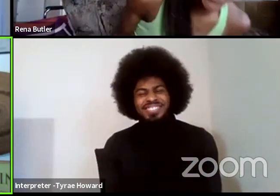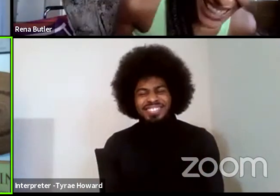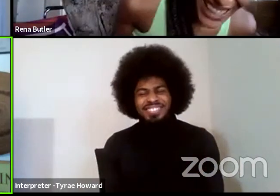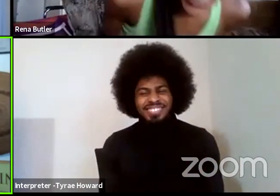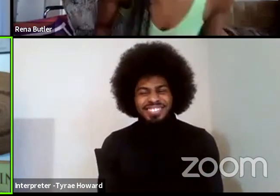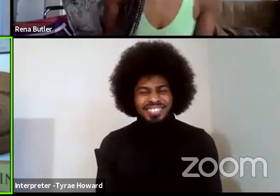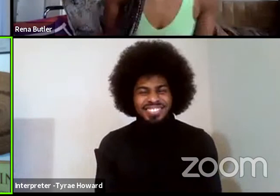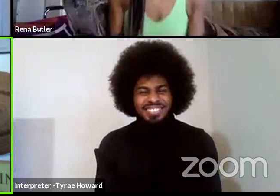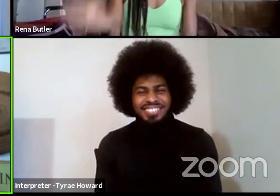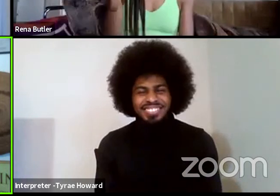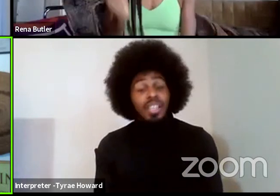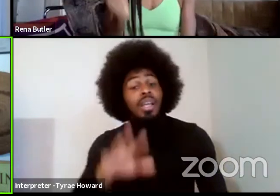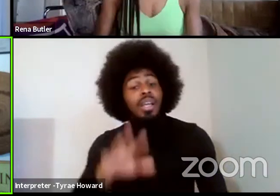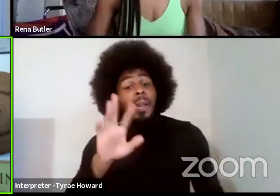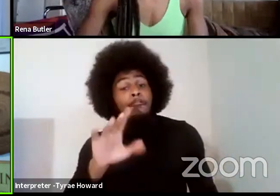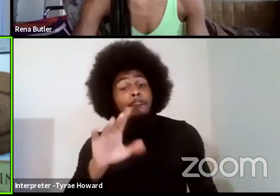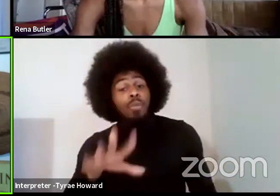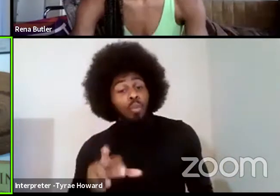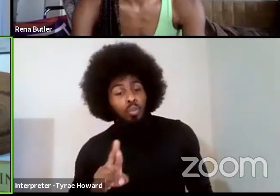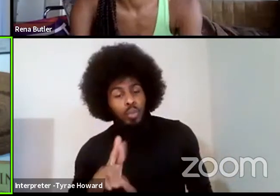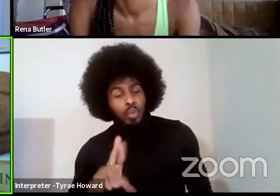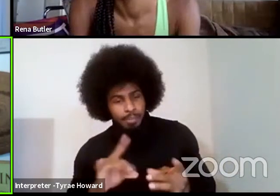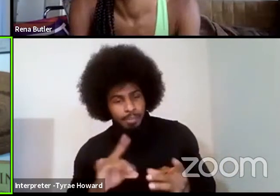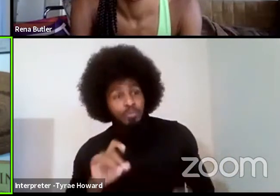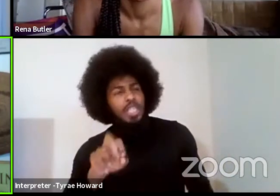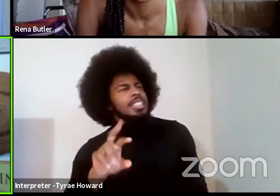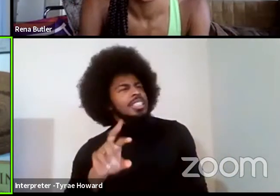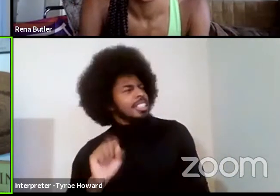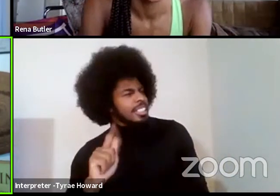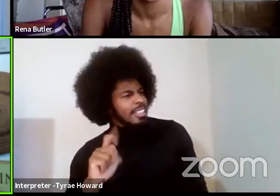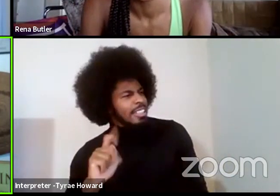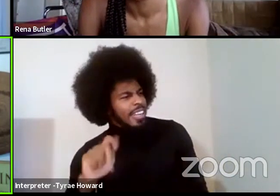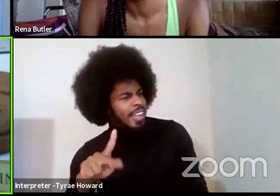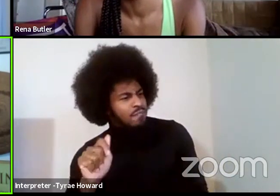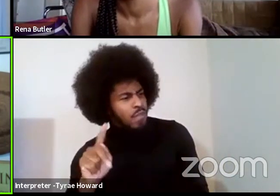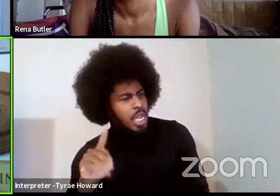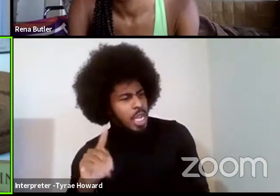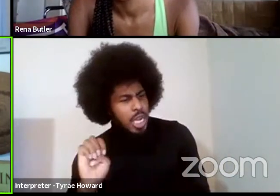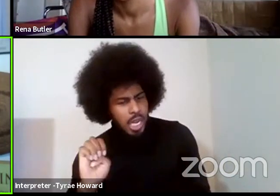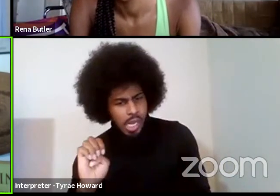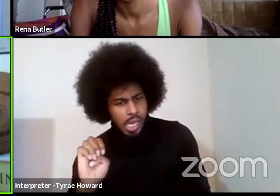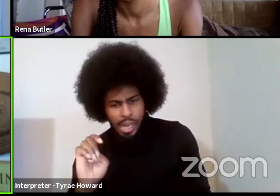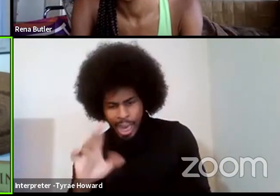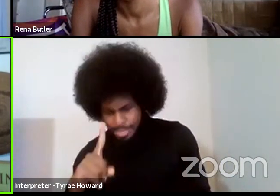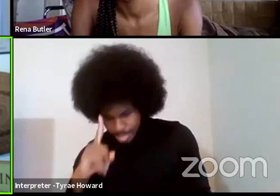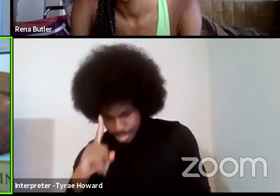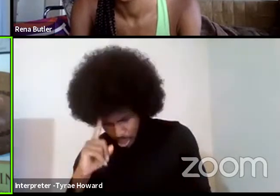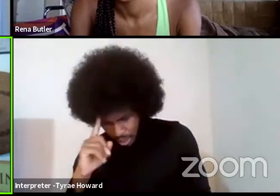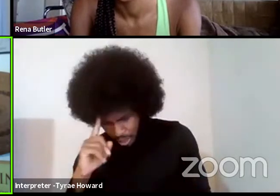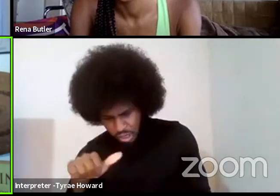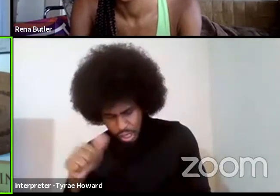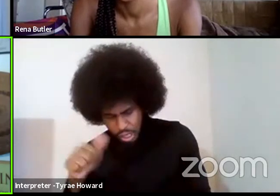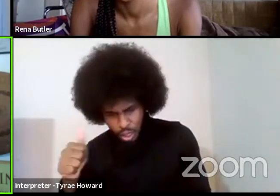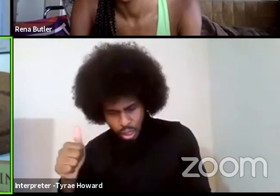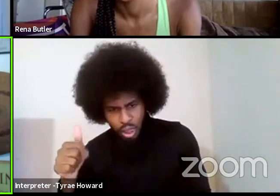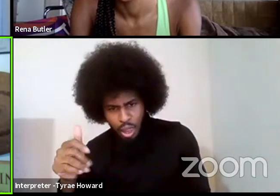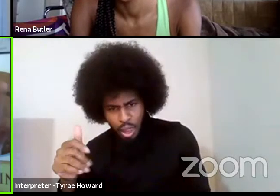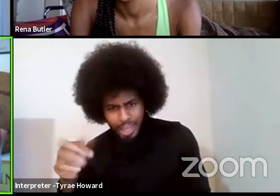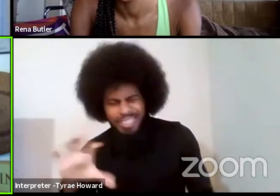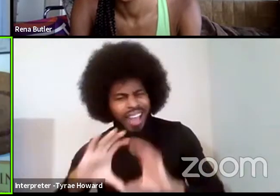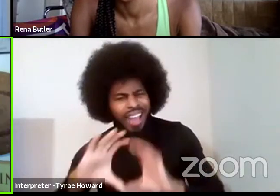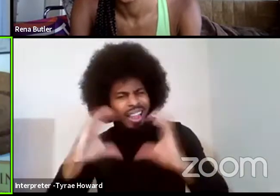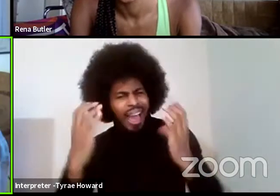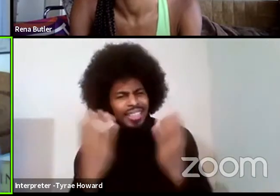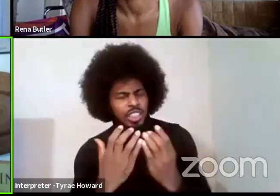Stephanie Tooman was, I'm trying to think about, because I think about Fist and Heel as like, not classes, but groups, like there